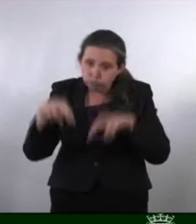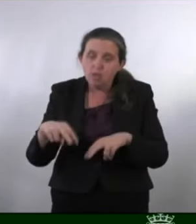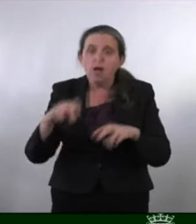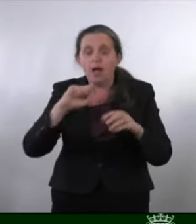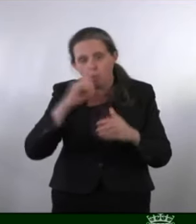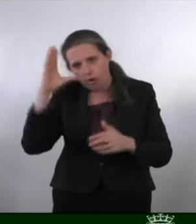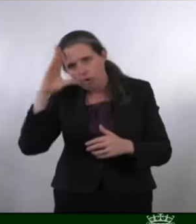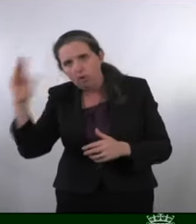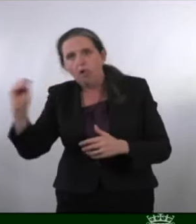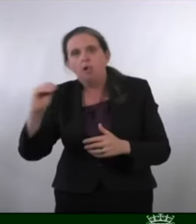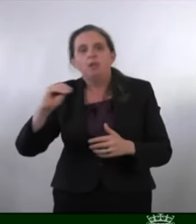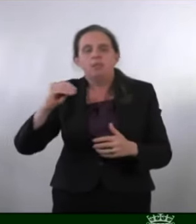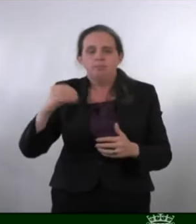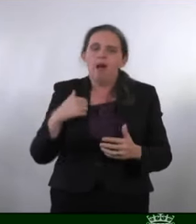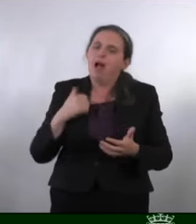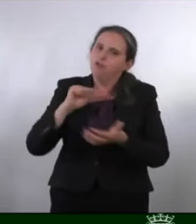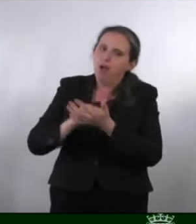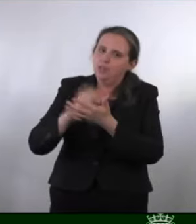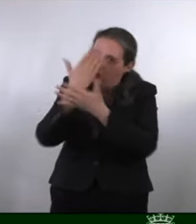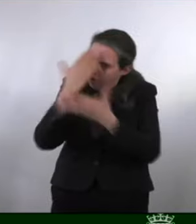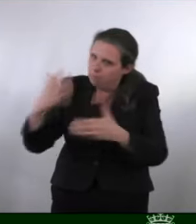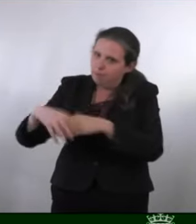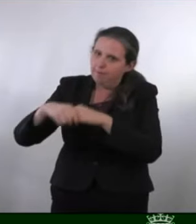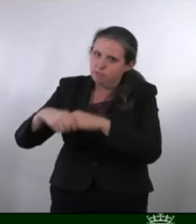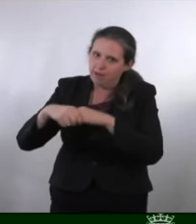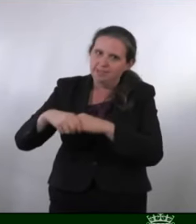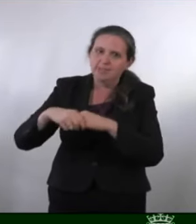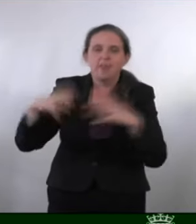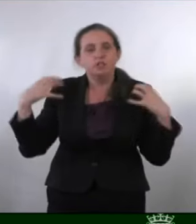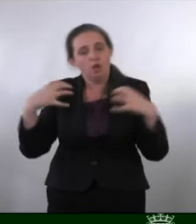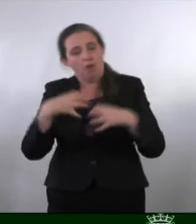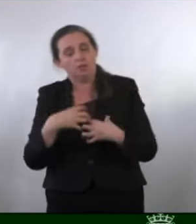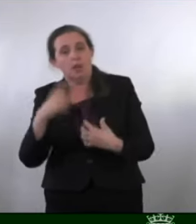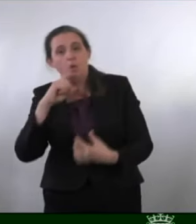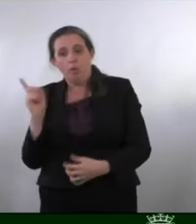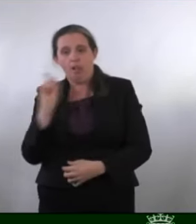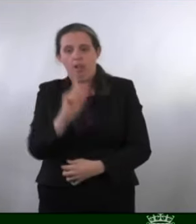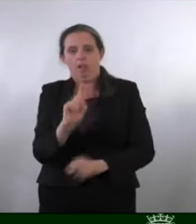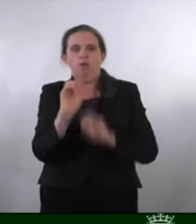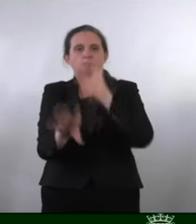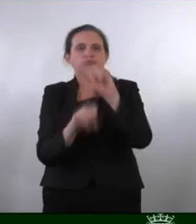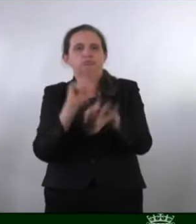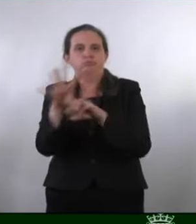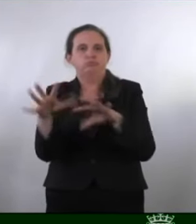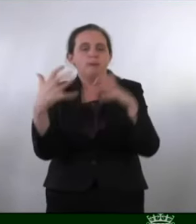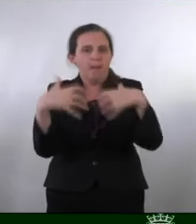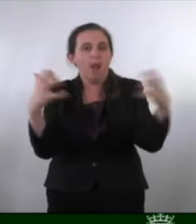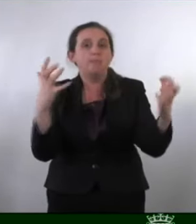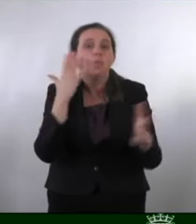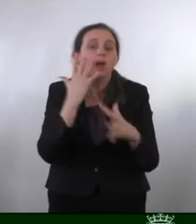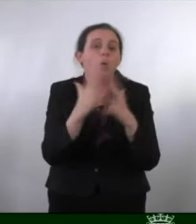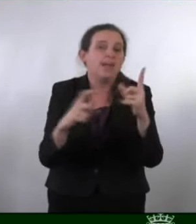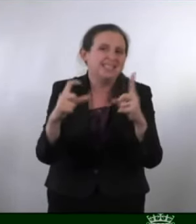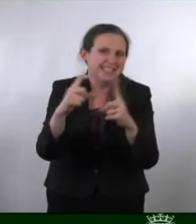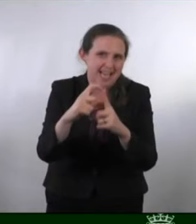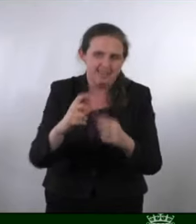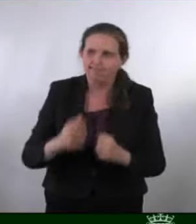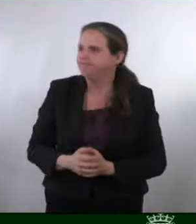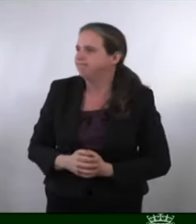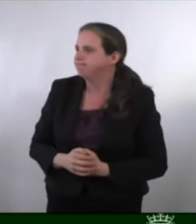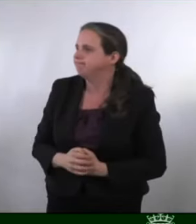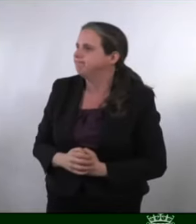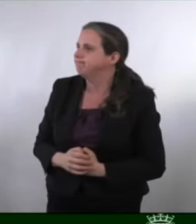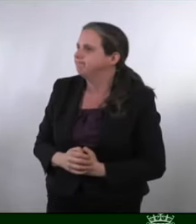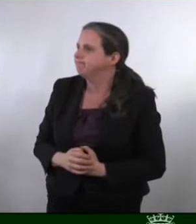who, as he knows, will be at the dispatch box on Wednesday. Let's head to Barnsley with Dan Jarvis. Dan